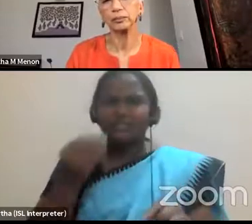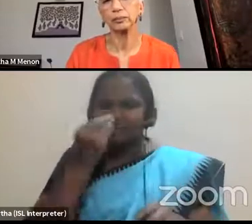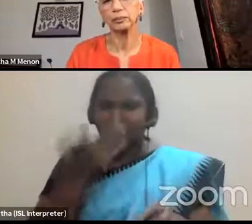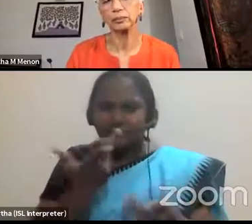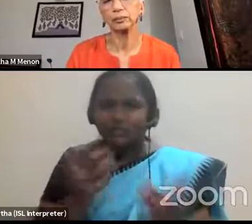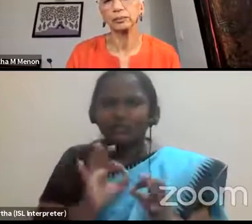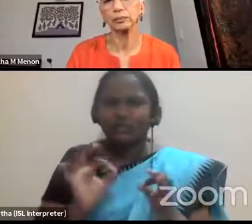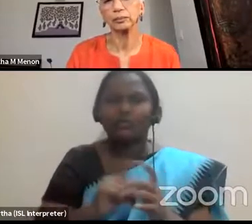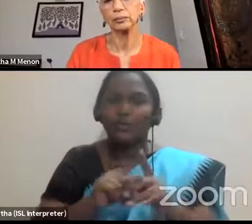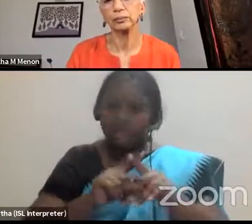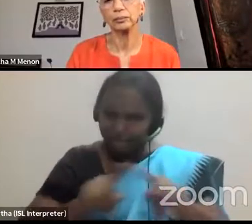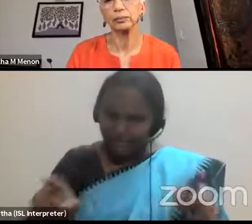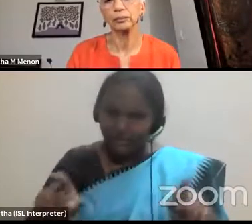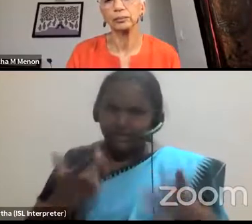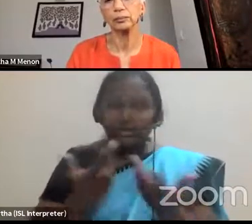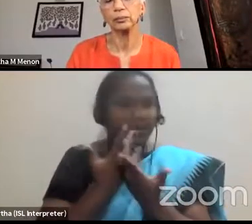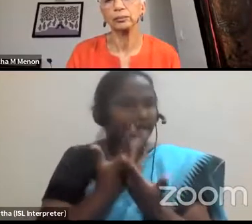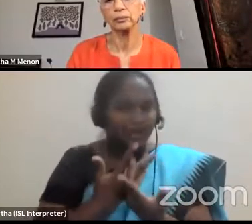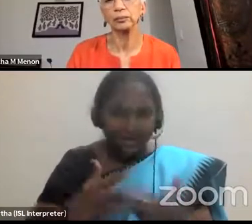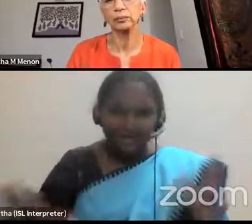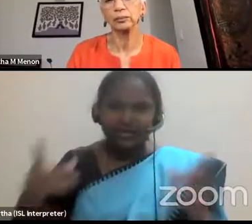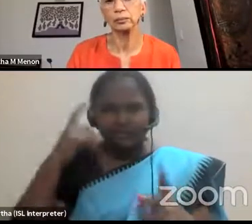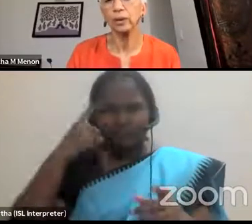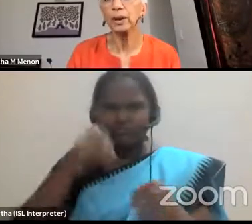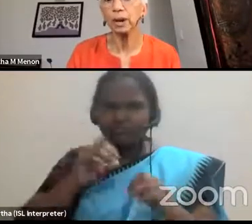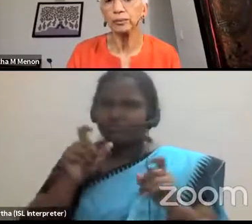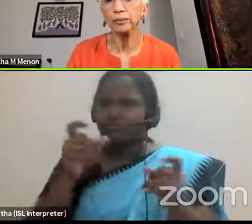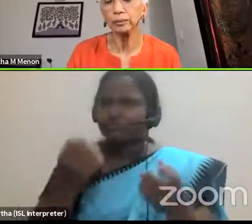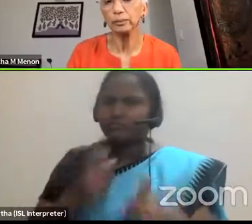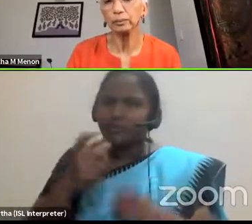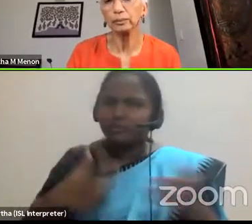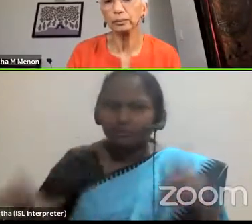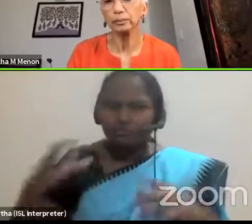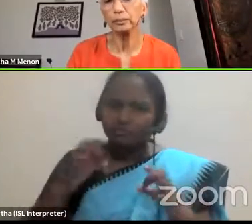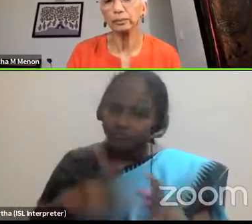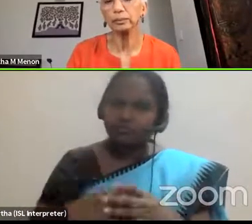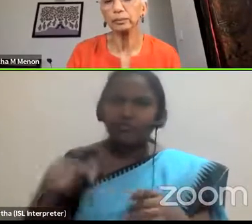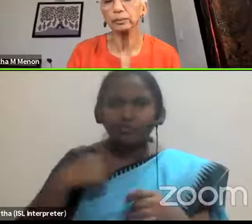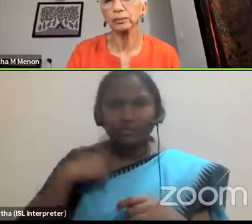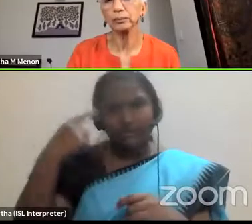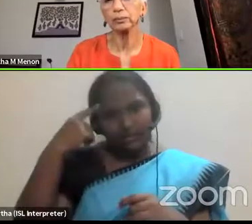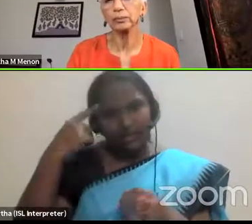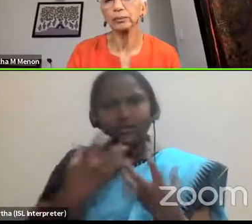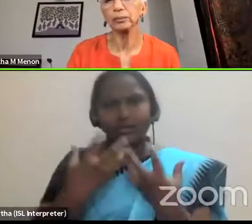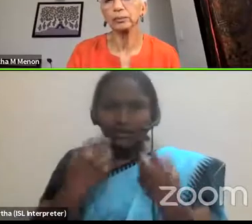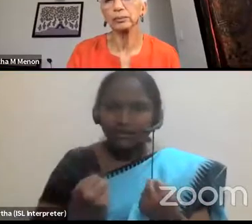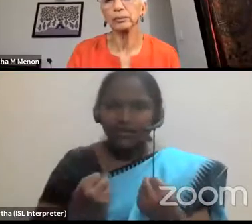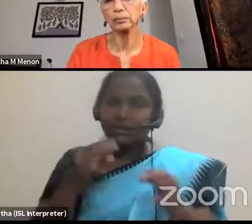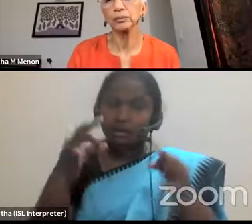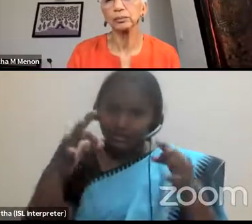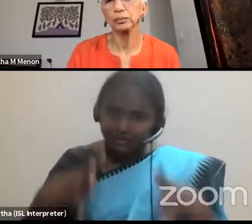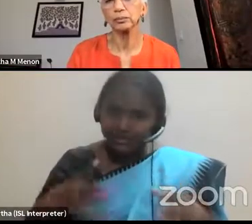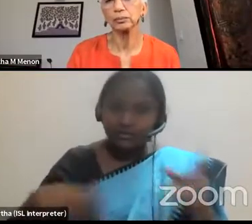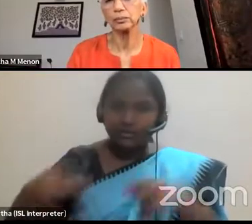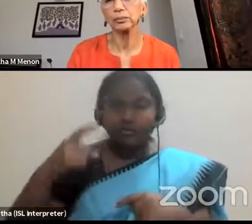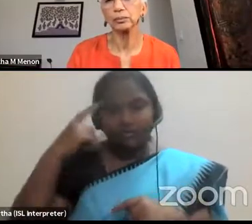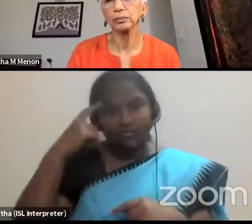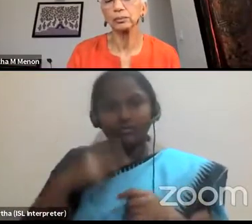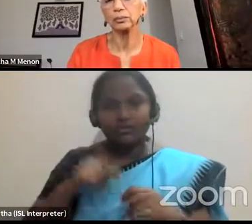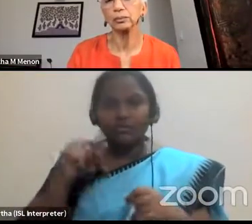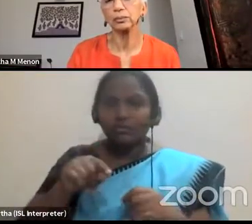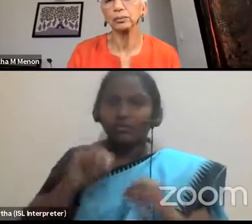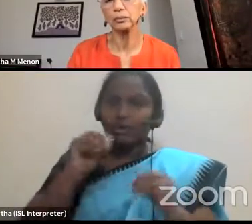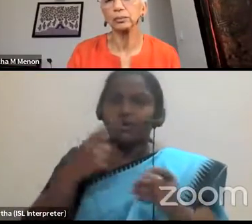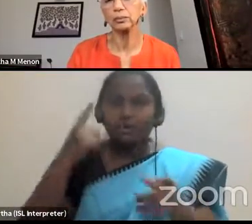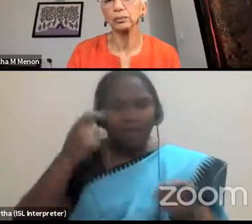schools, but for every corporate as well? Yeah. And I think so many of them have actually realized that, and therefore